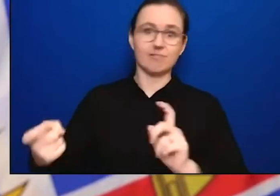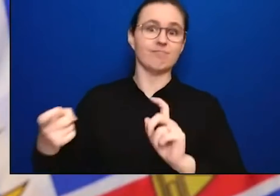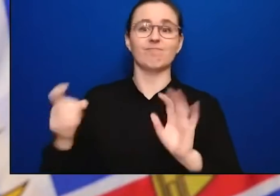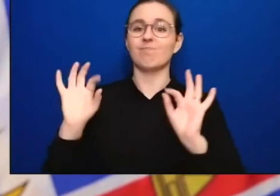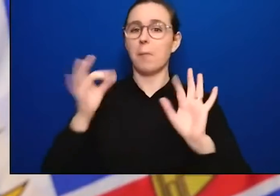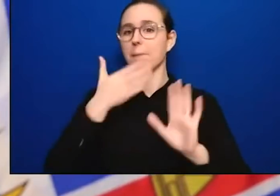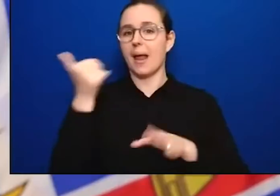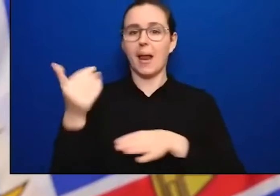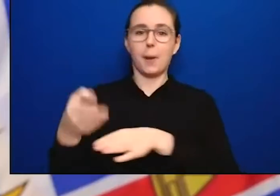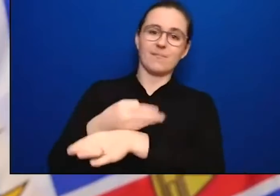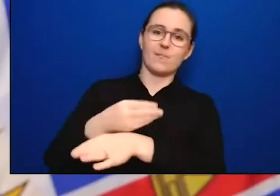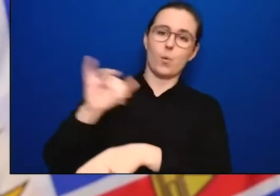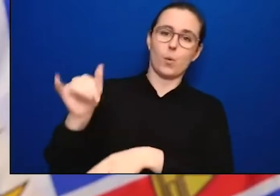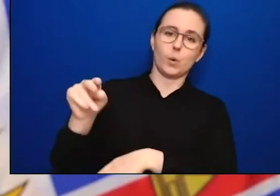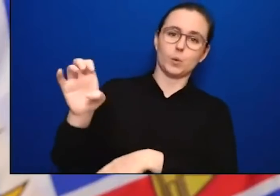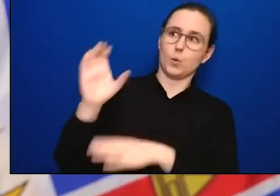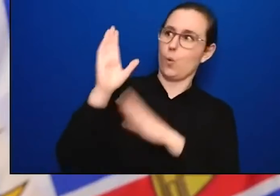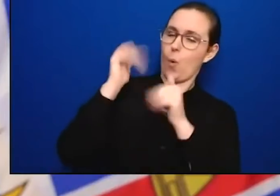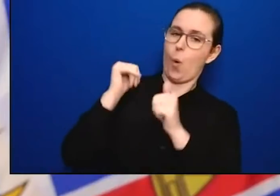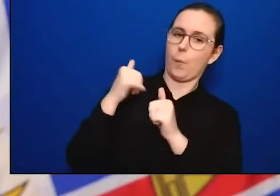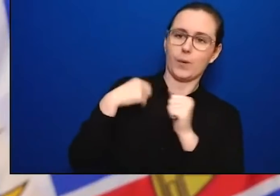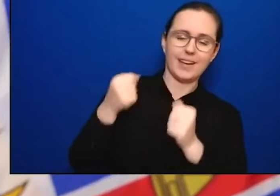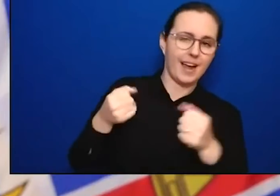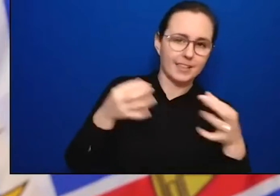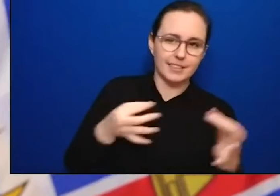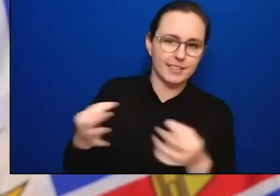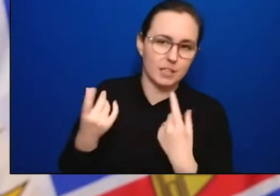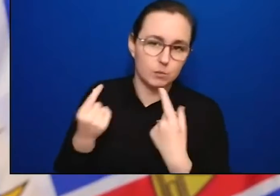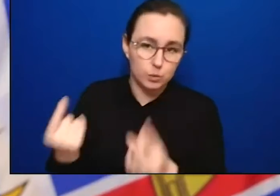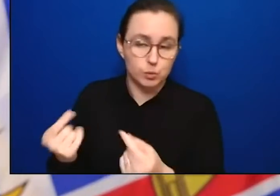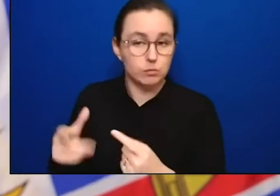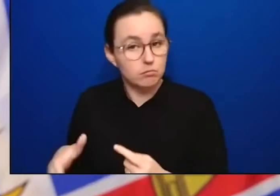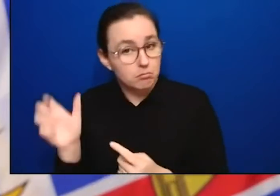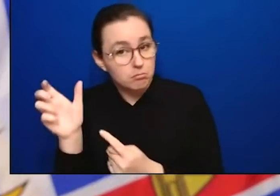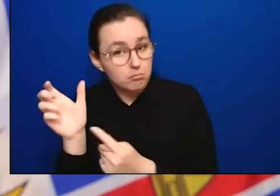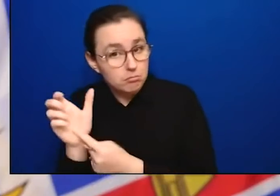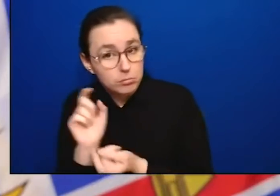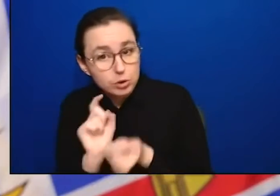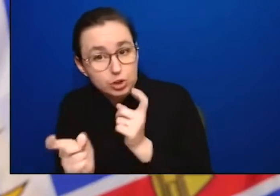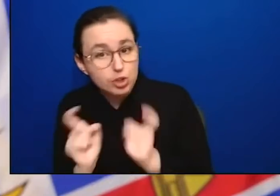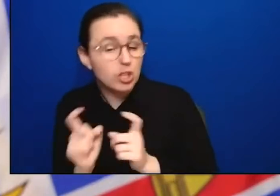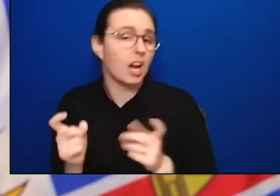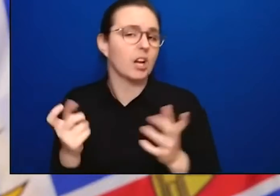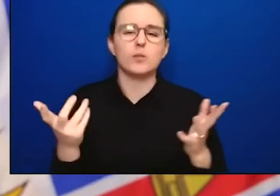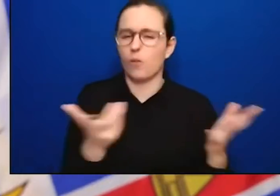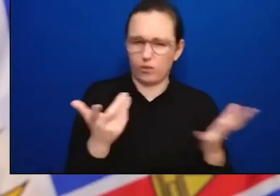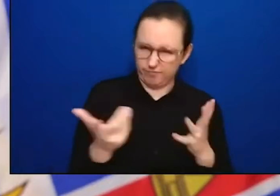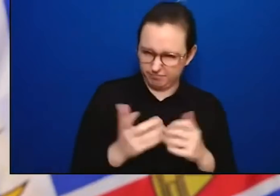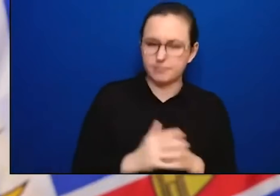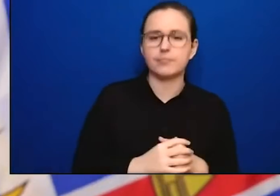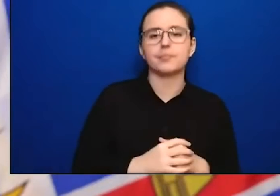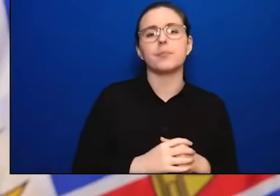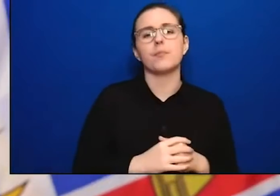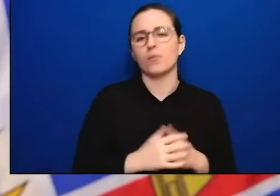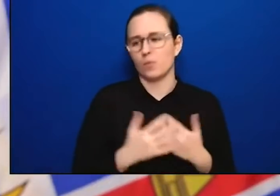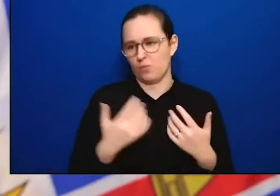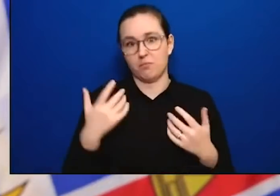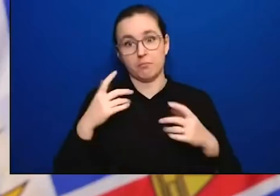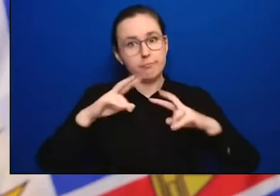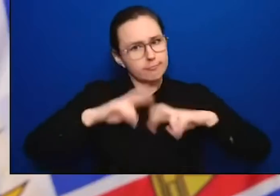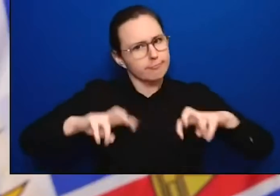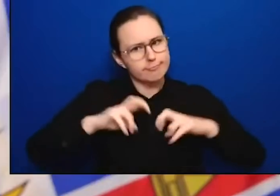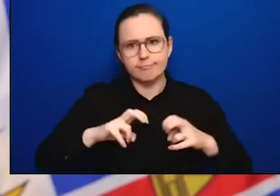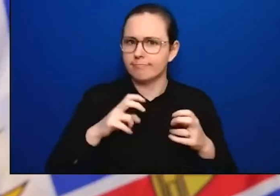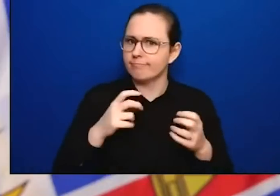June, and that will help us understand what's needed in terms of the